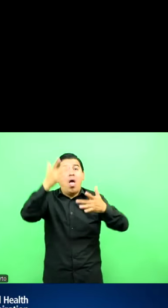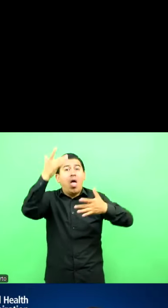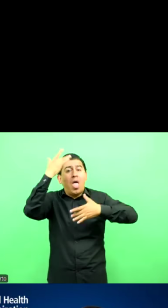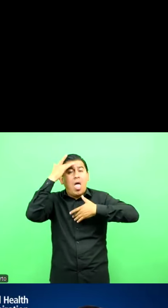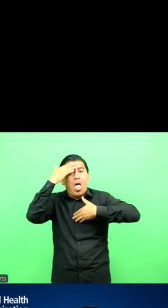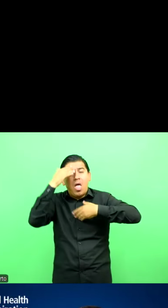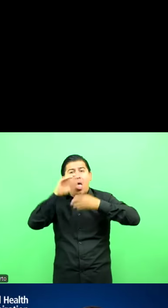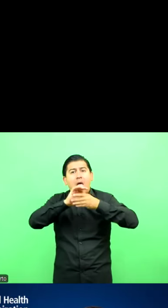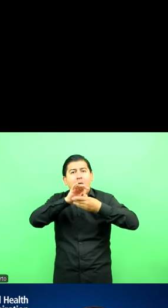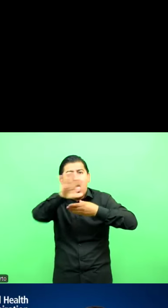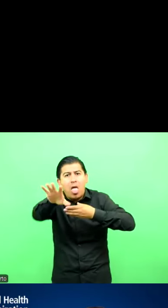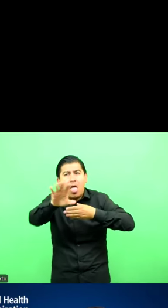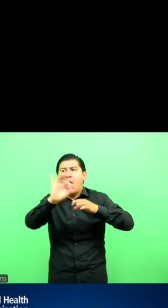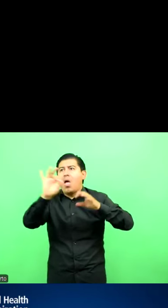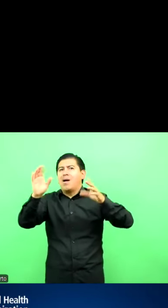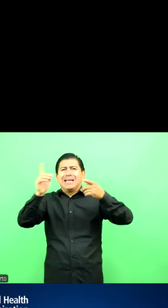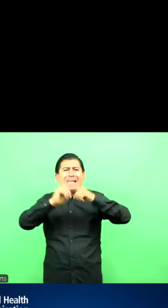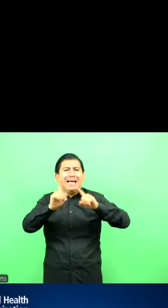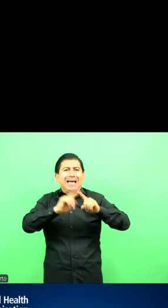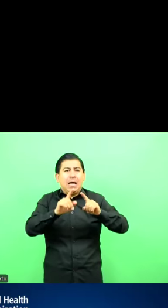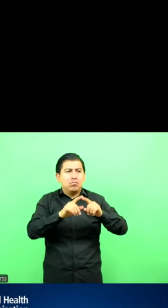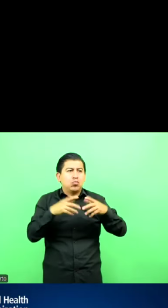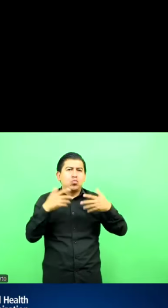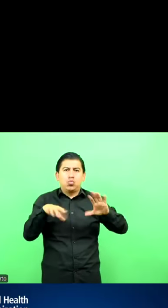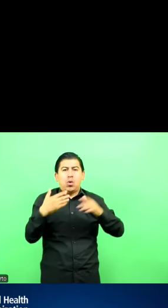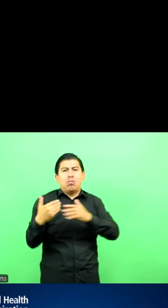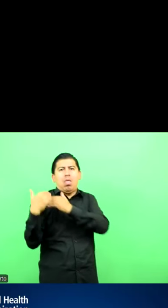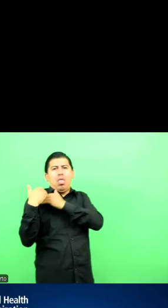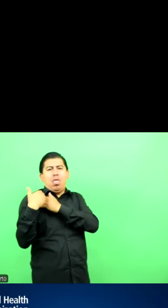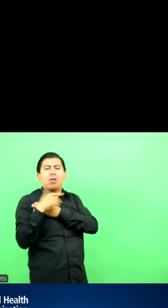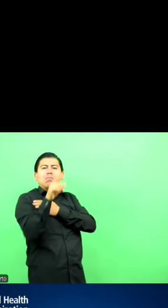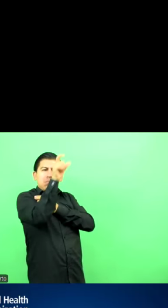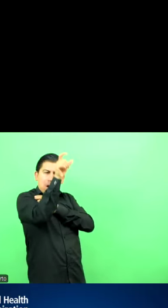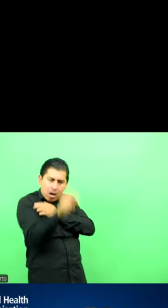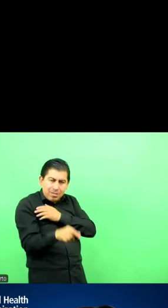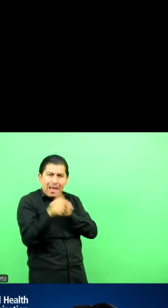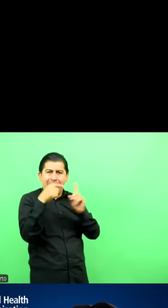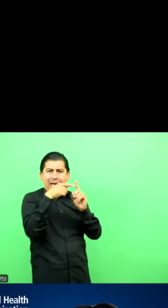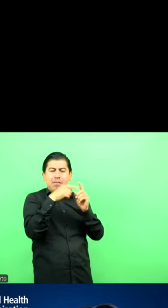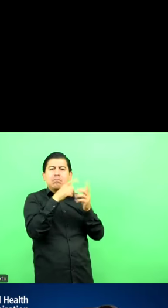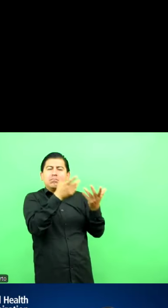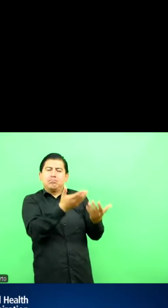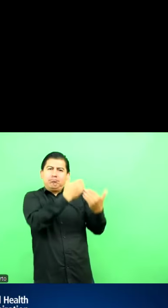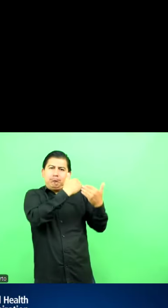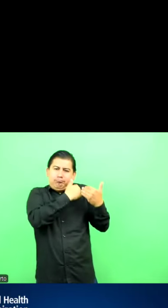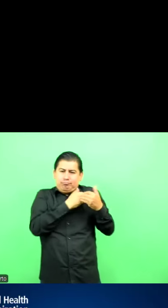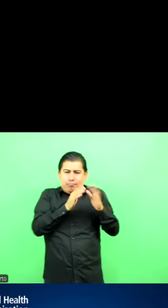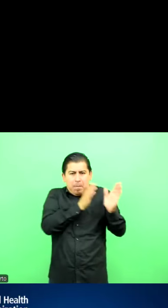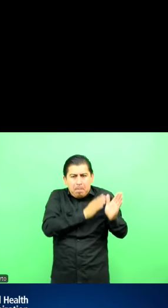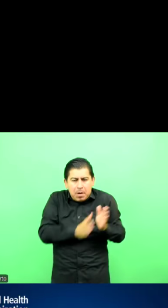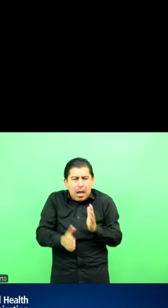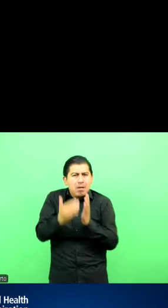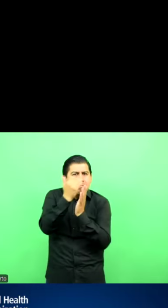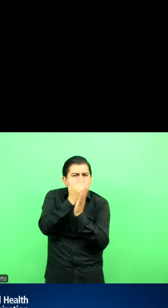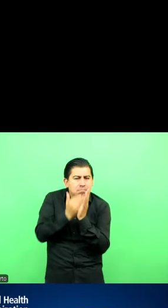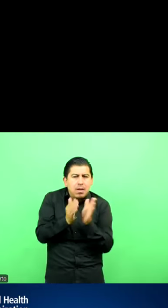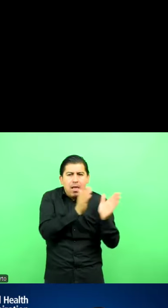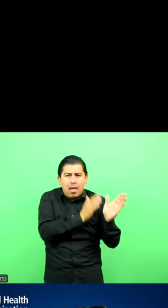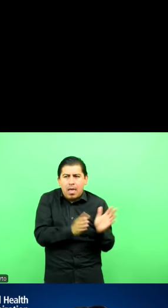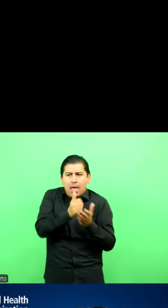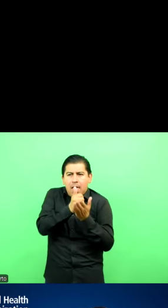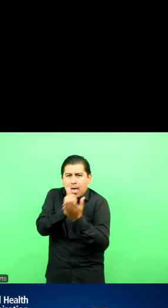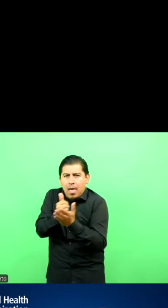nature, you should also think about the interconnectedness and interdependency of the system that